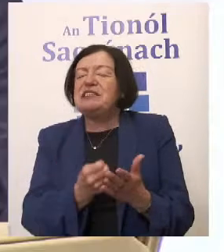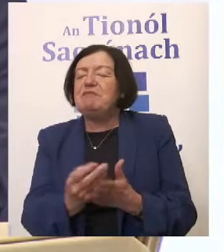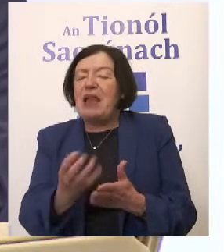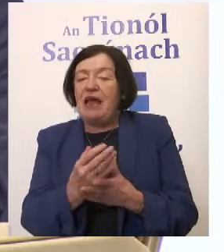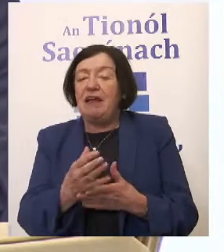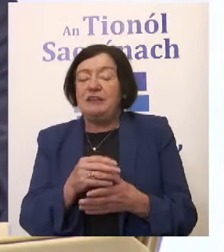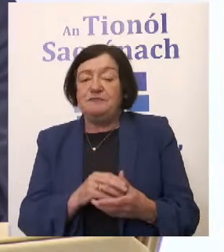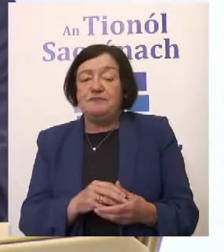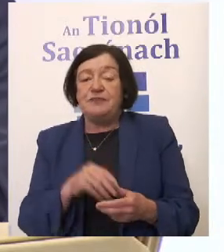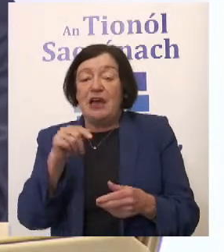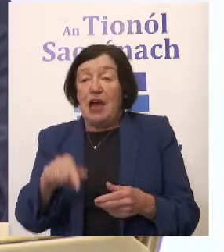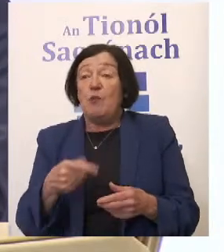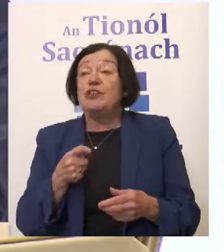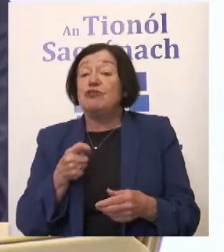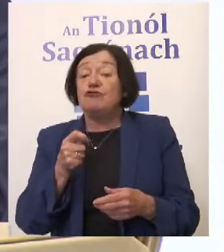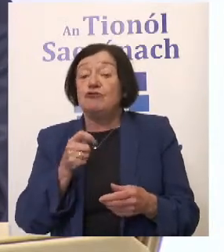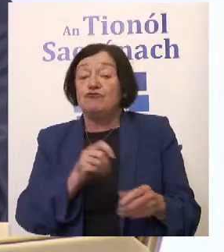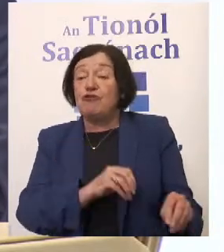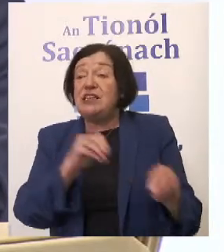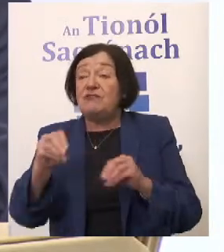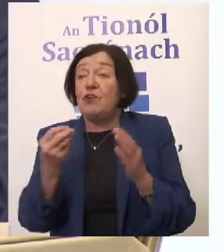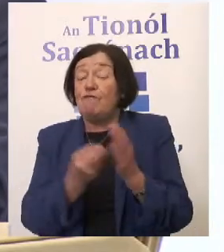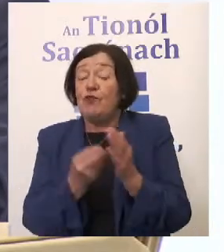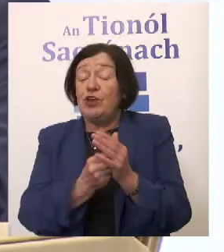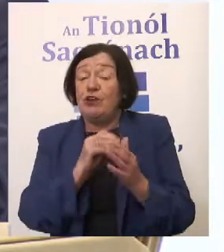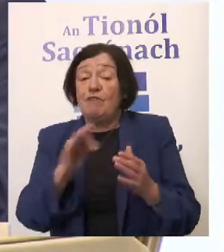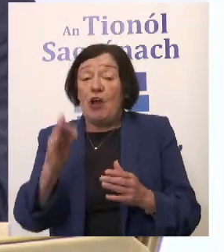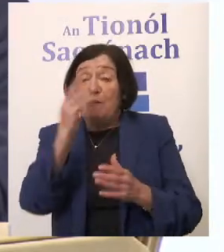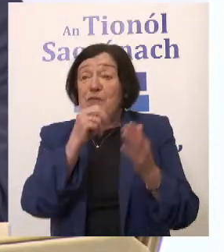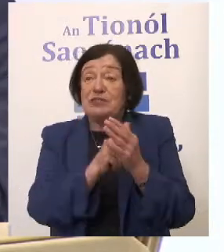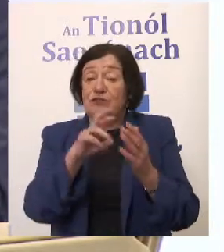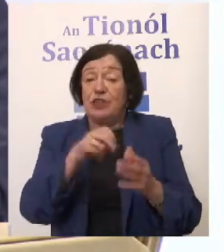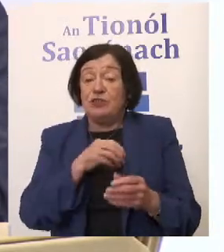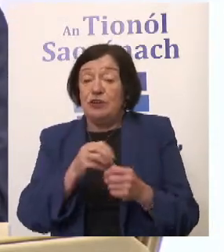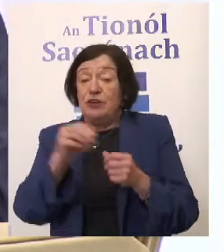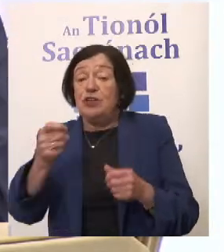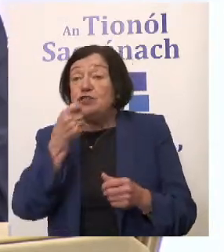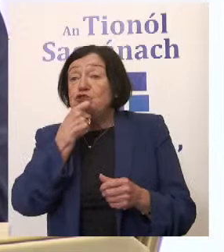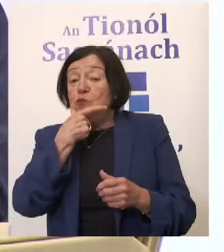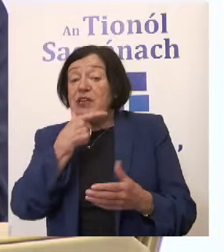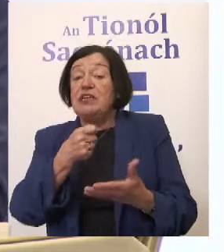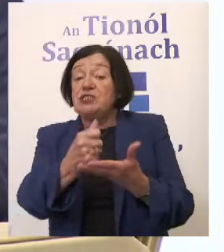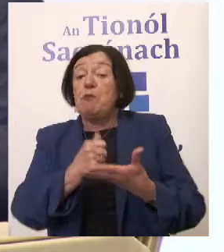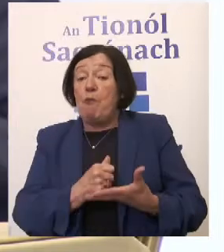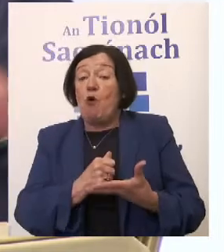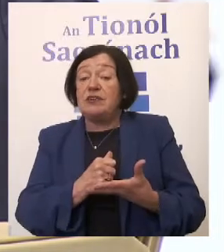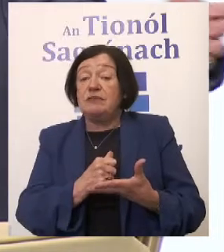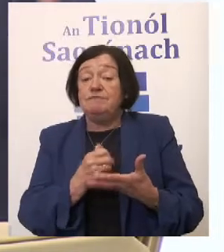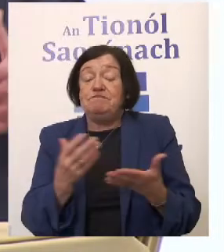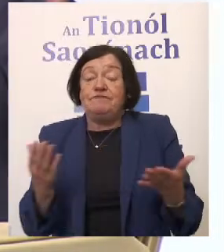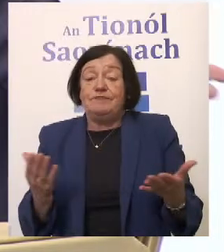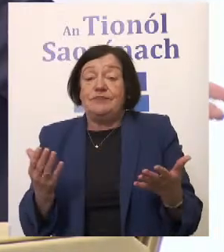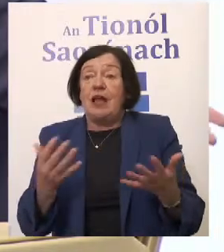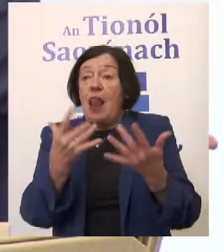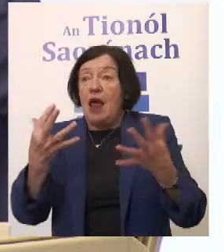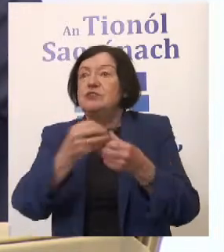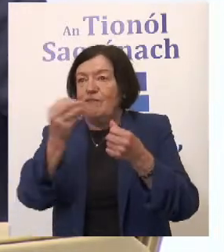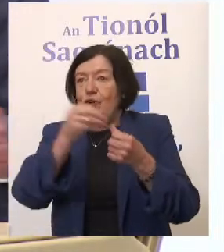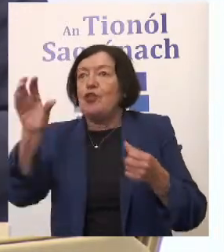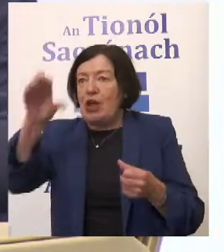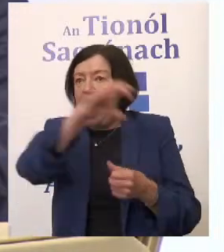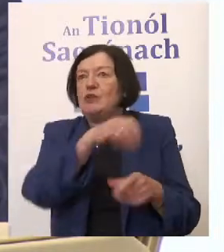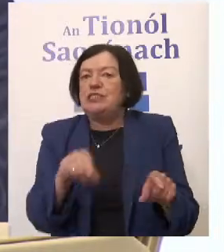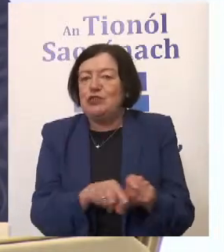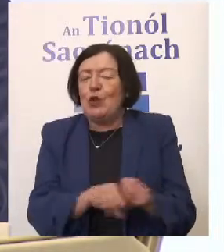And arguably, with the transfer of funds that go from commercial rates to other counties, Dublin is actually supporting lots of other counties as